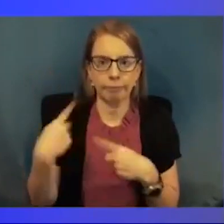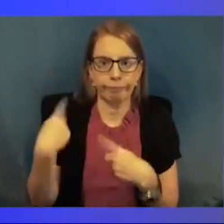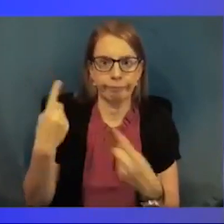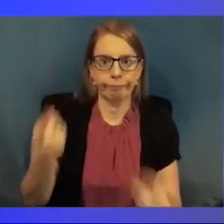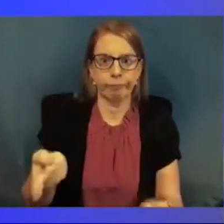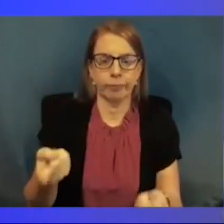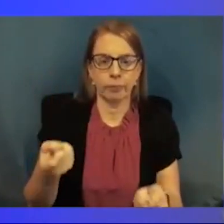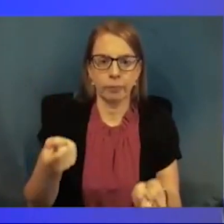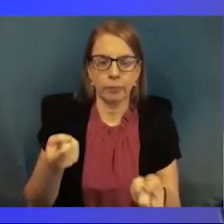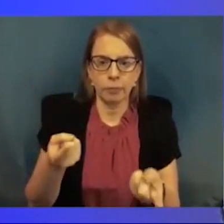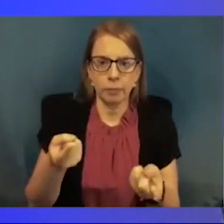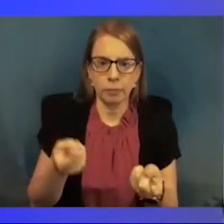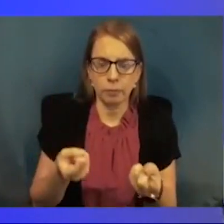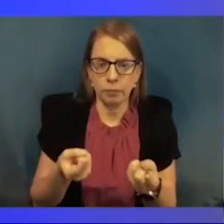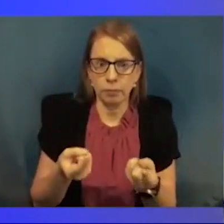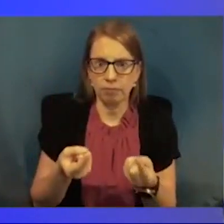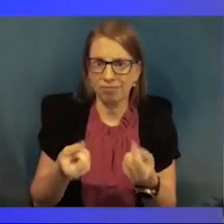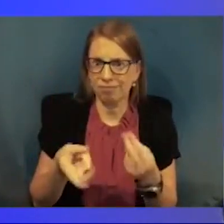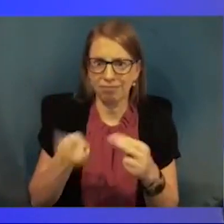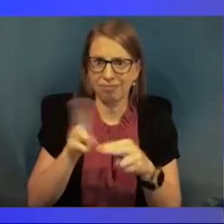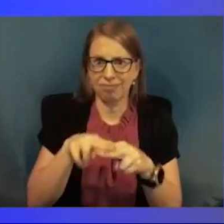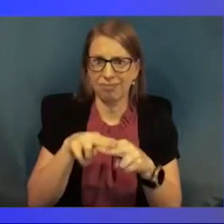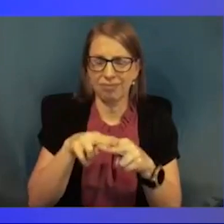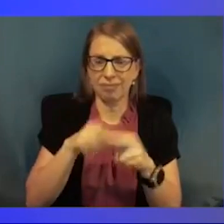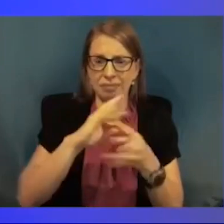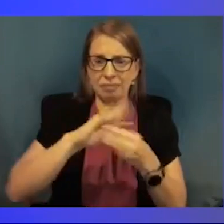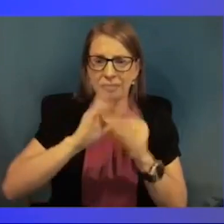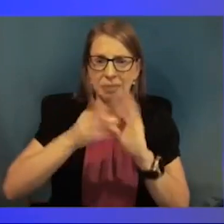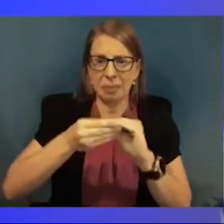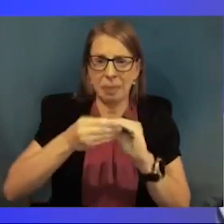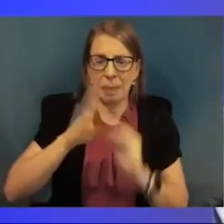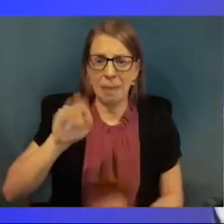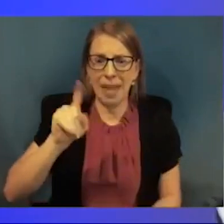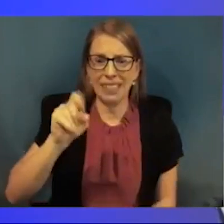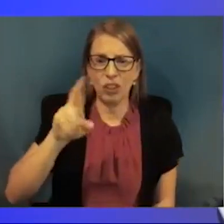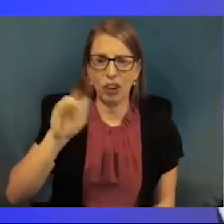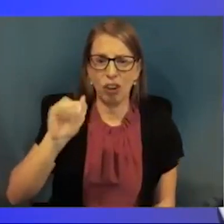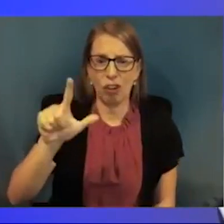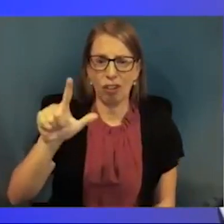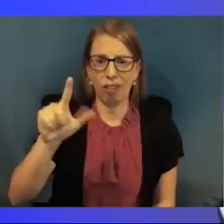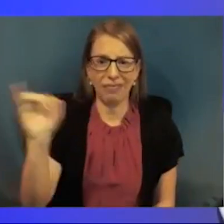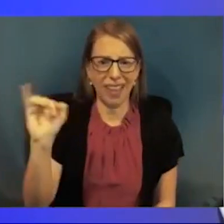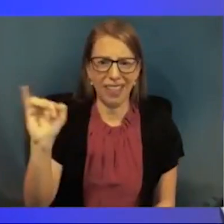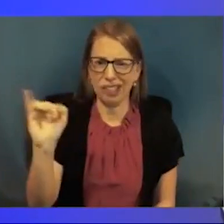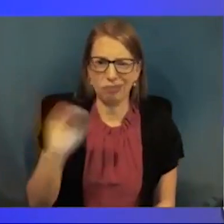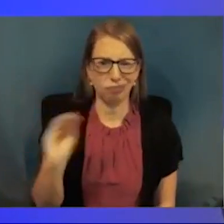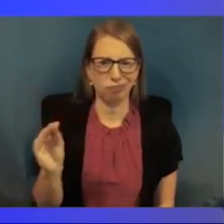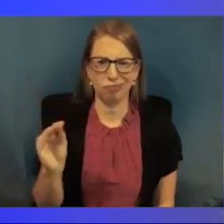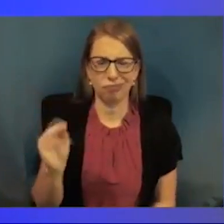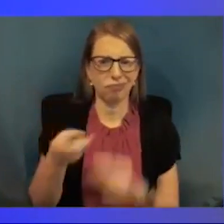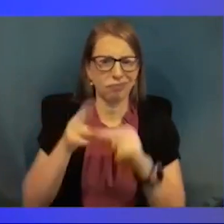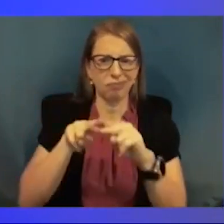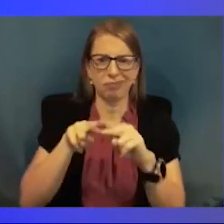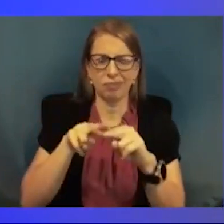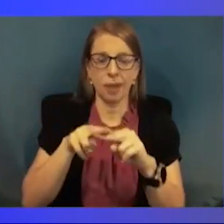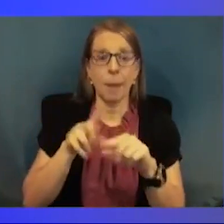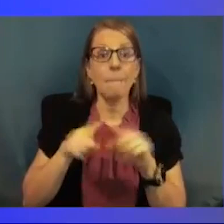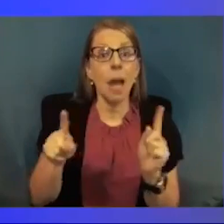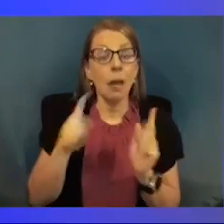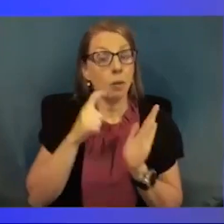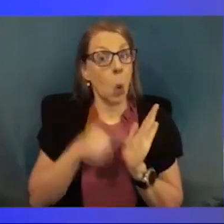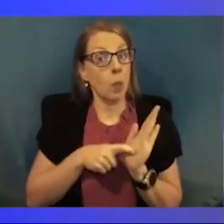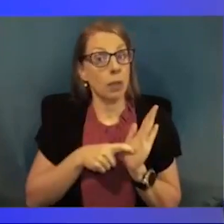increase in those types of bacterial infections or anything like that. What we have seen recently, though, and our pediatrics colleagues will tell